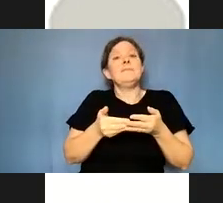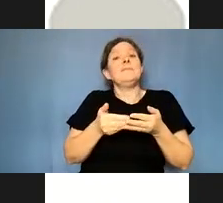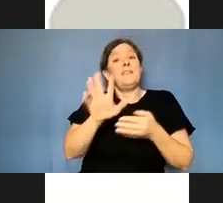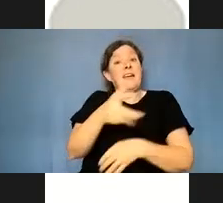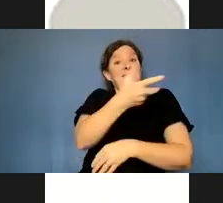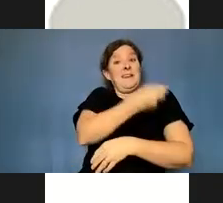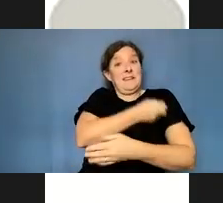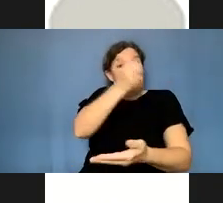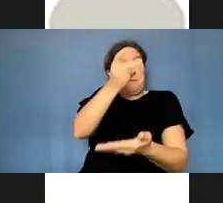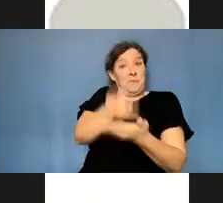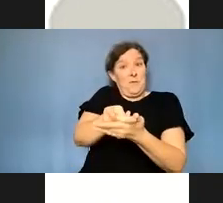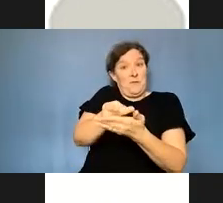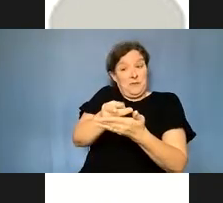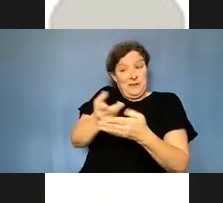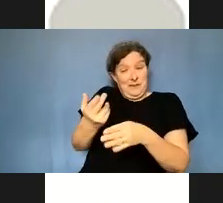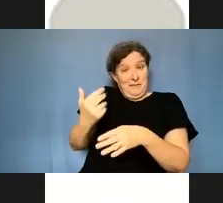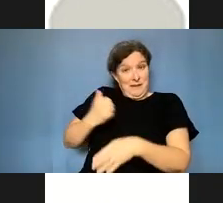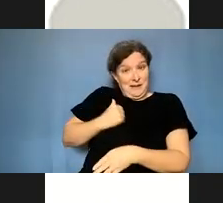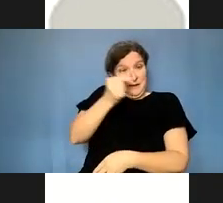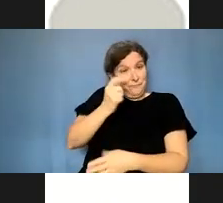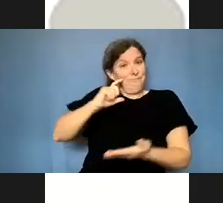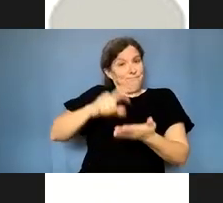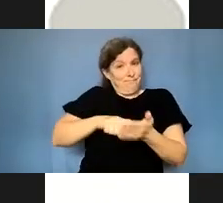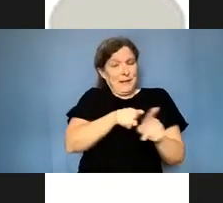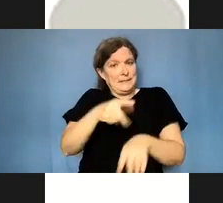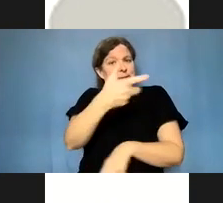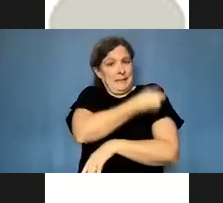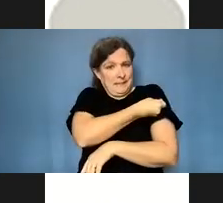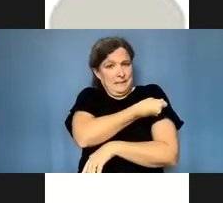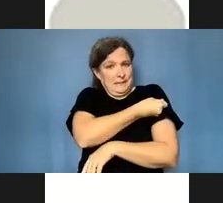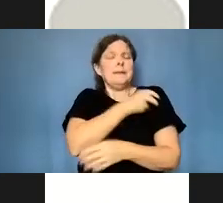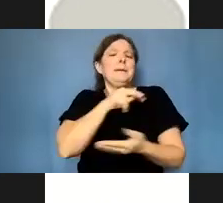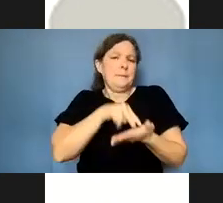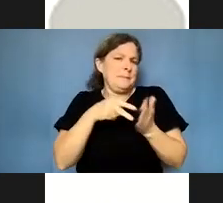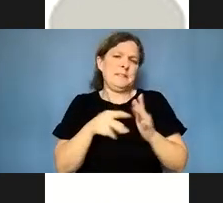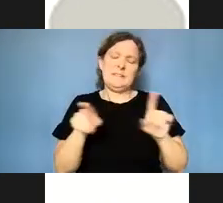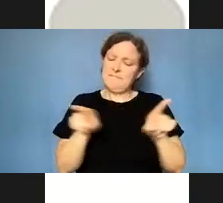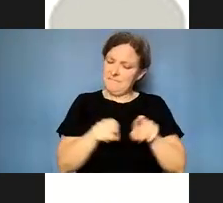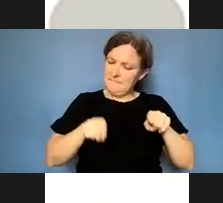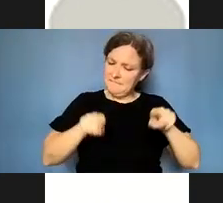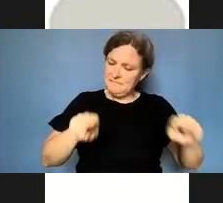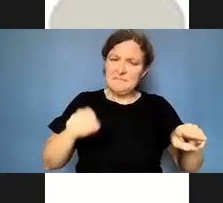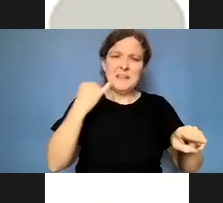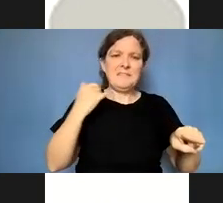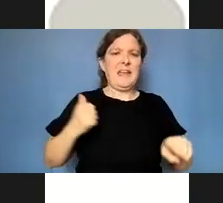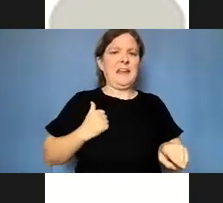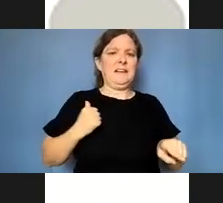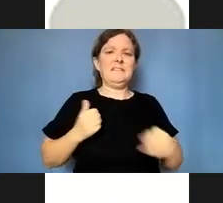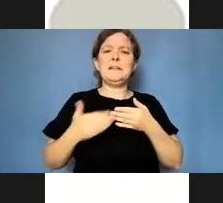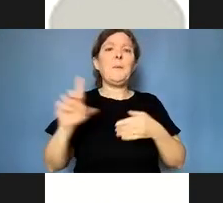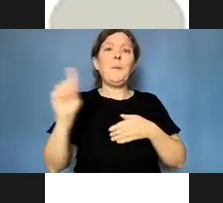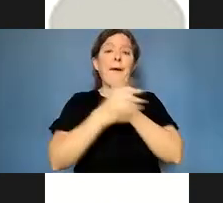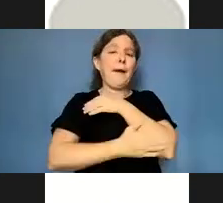for use in Canada, then it's the same as if you got it in Canada. It really doesn't matter where it was